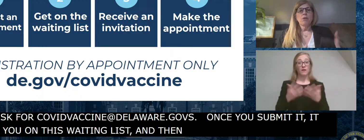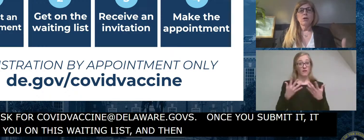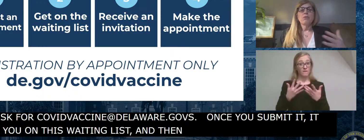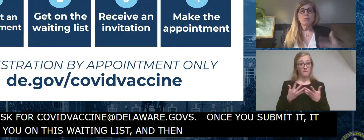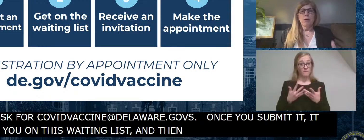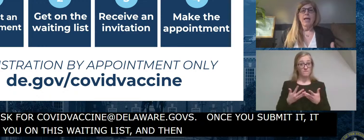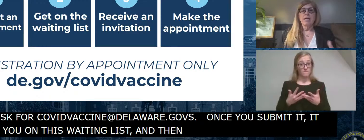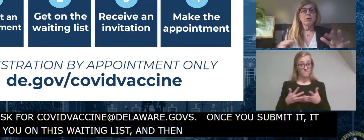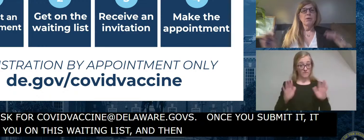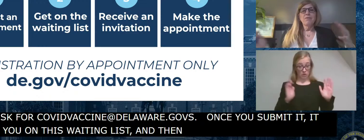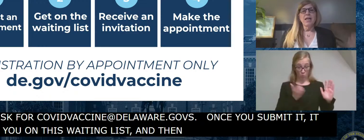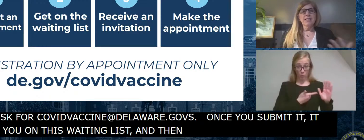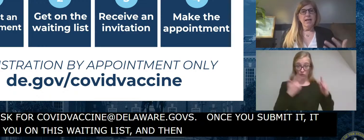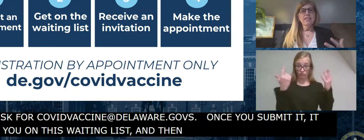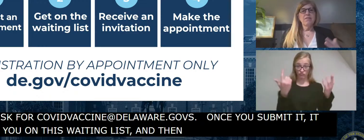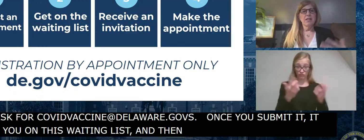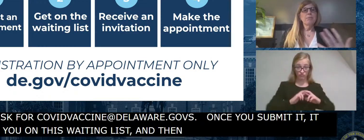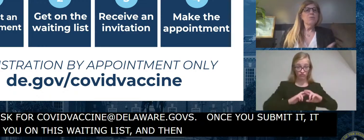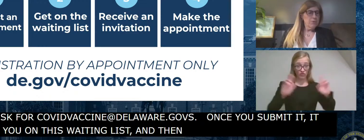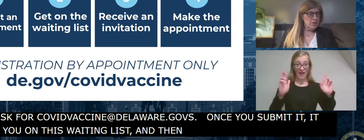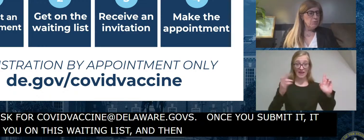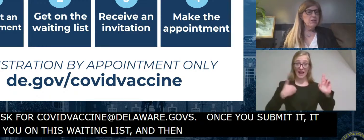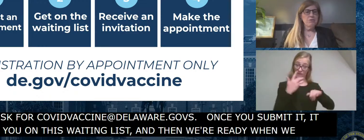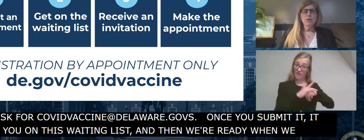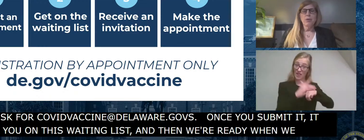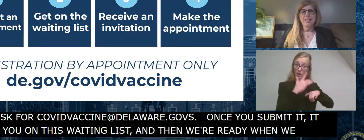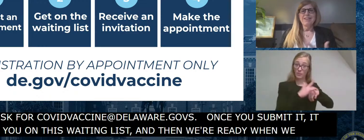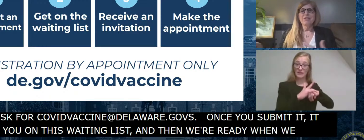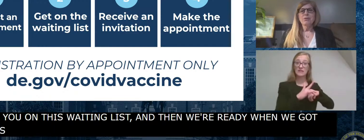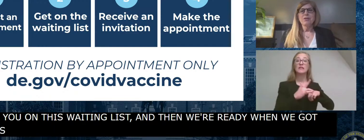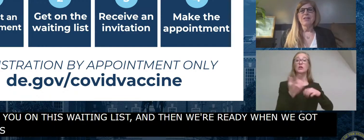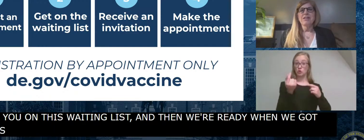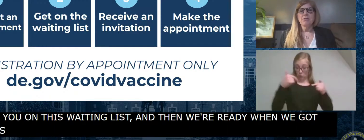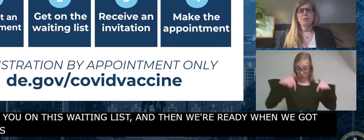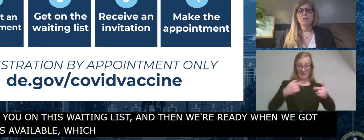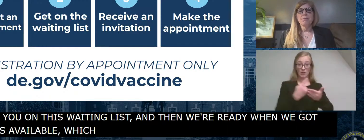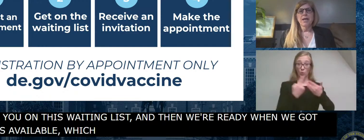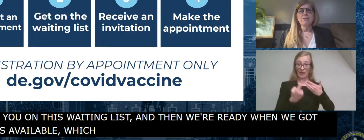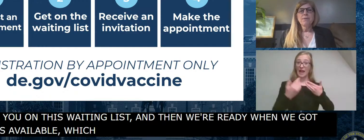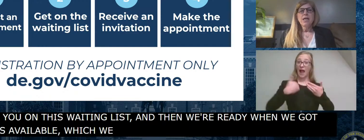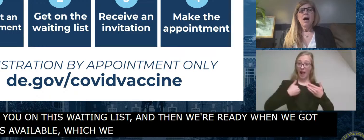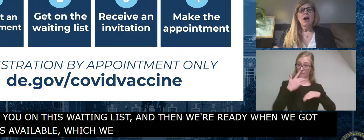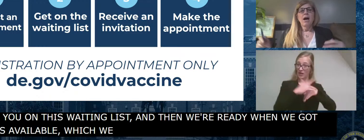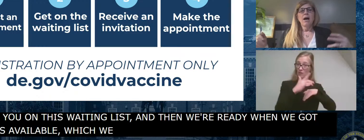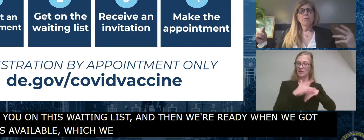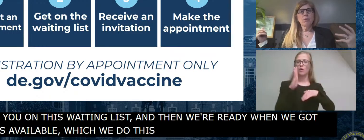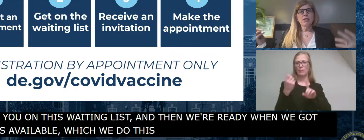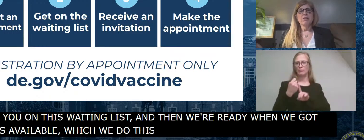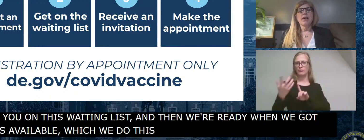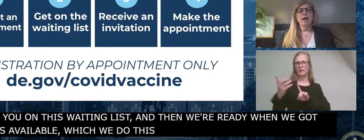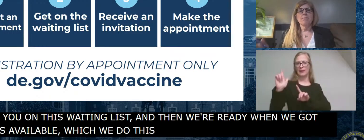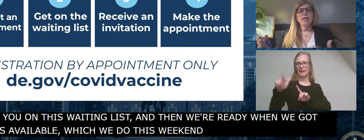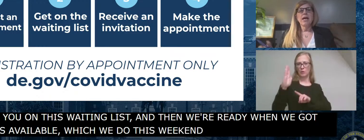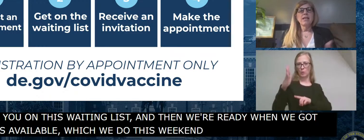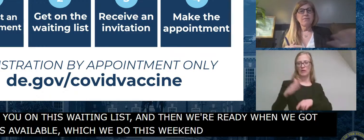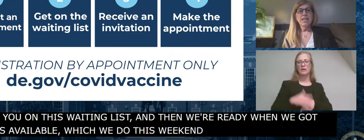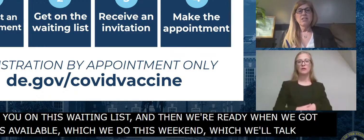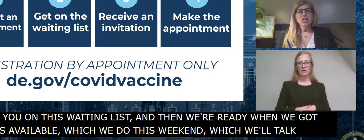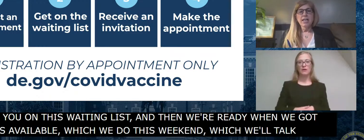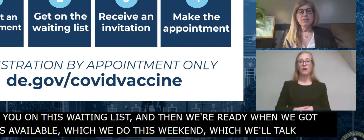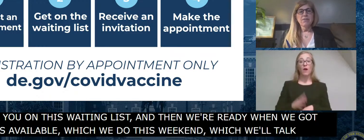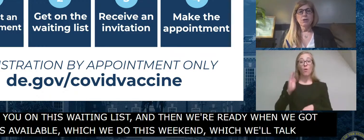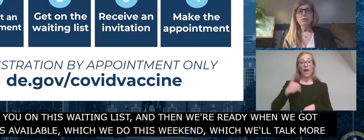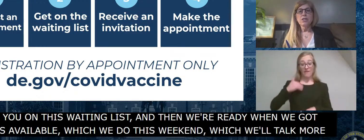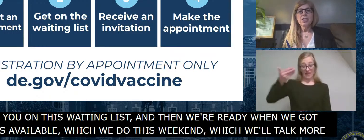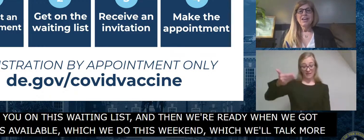when we're ready, when we've got slots available, which we do this weekend, which we'll talk a little bit more about, we'll get an